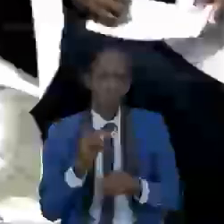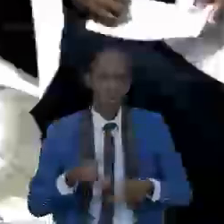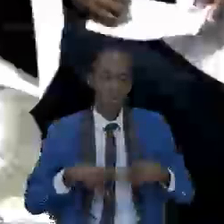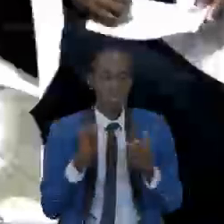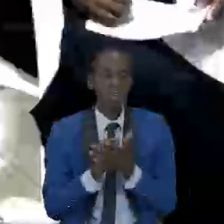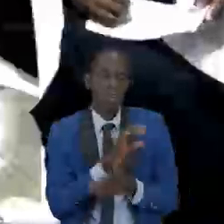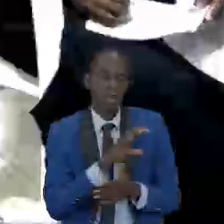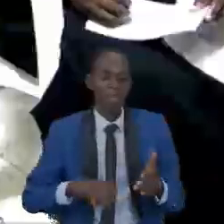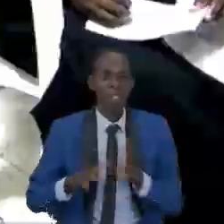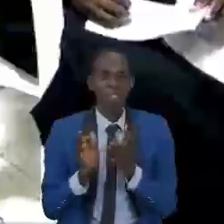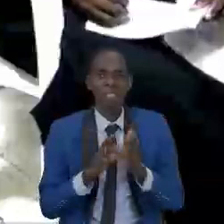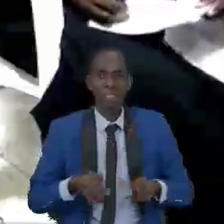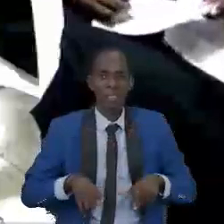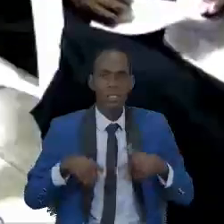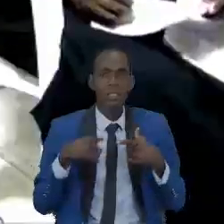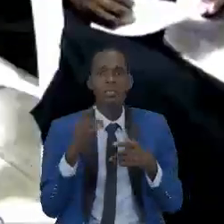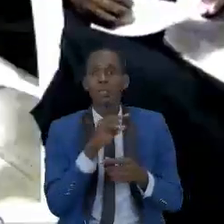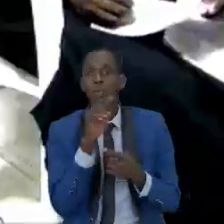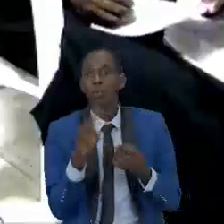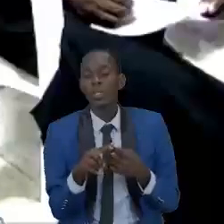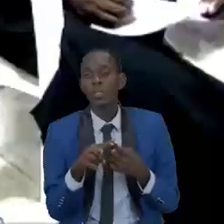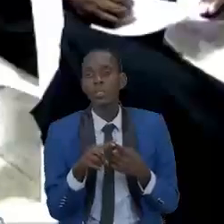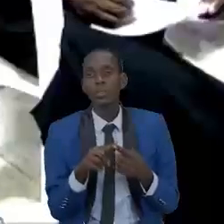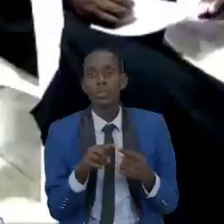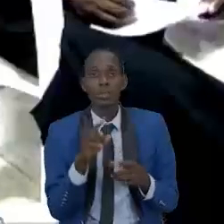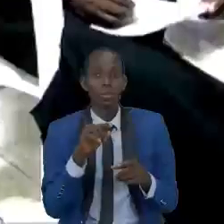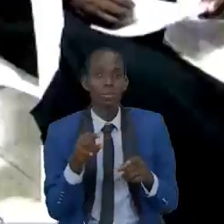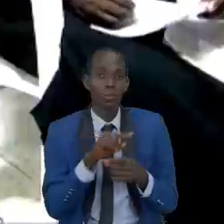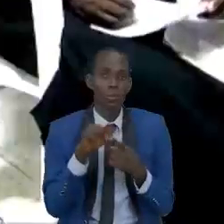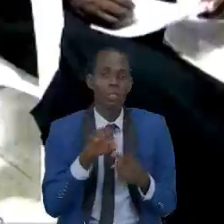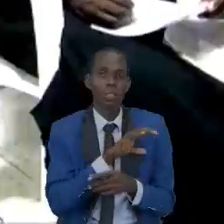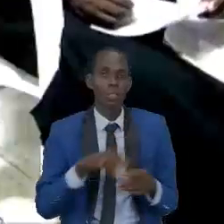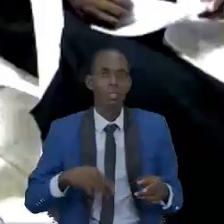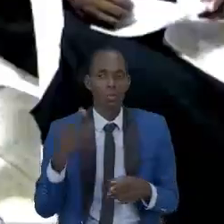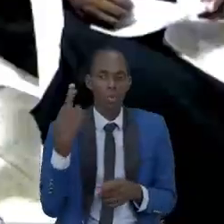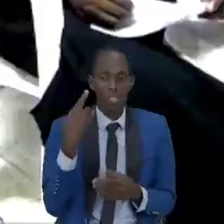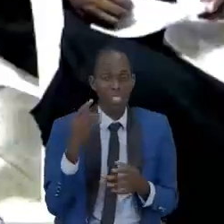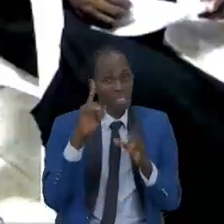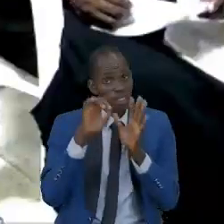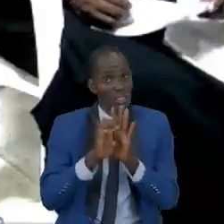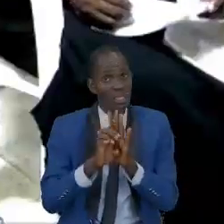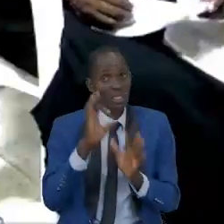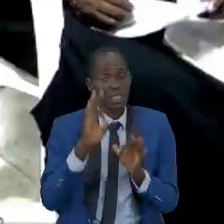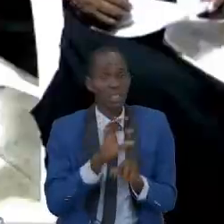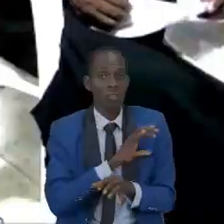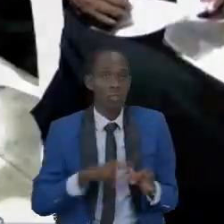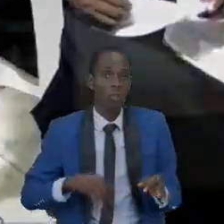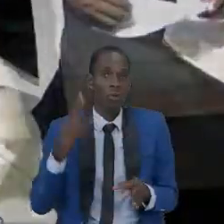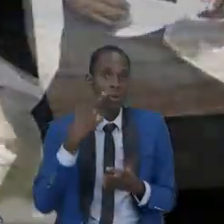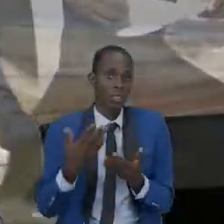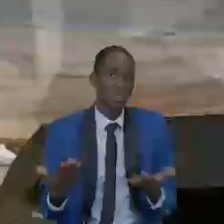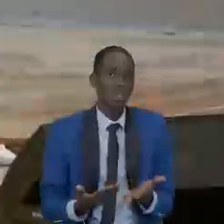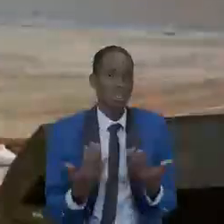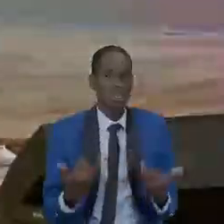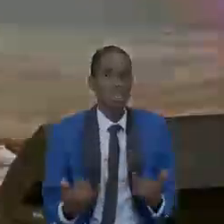will live if Christ were here today. Now, when we say living like